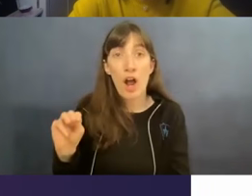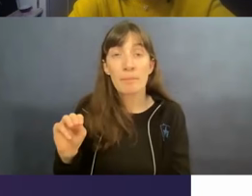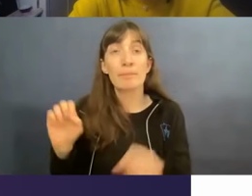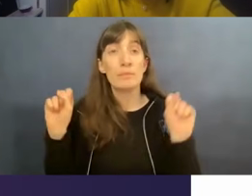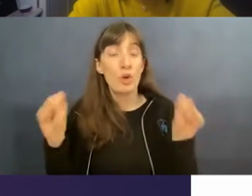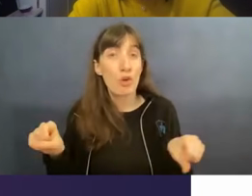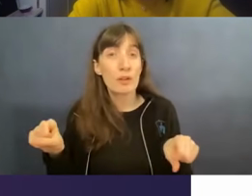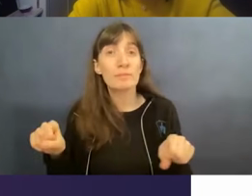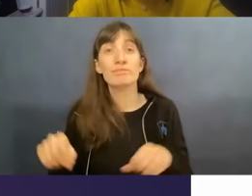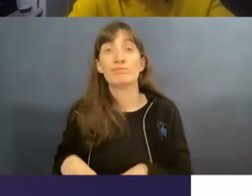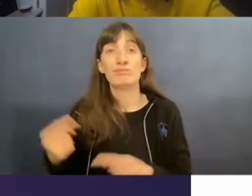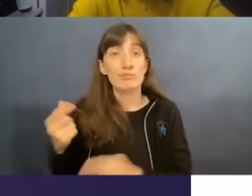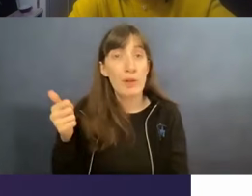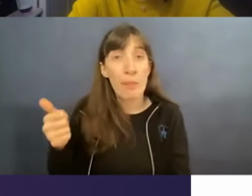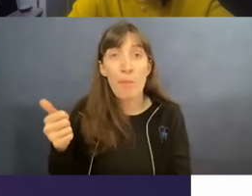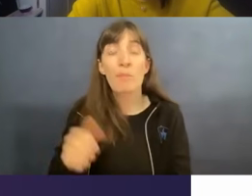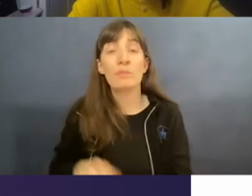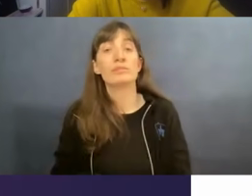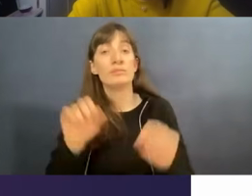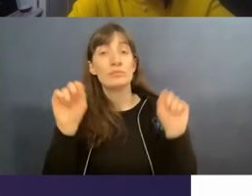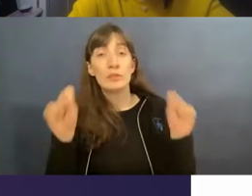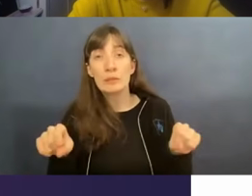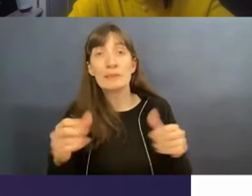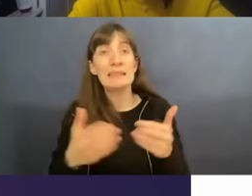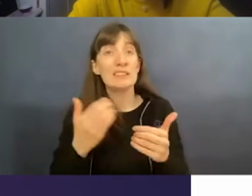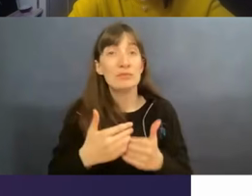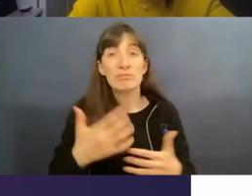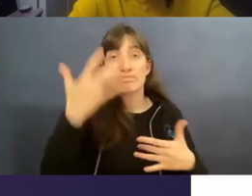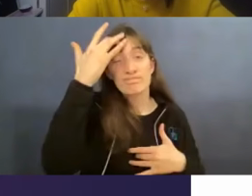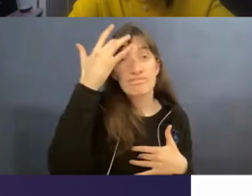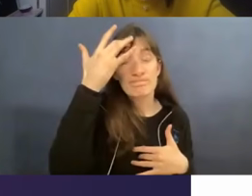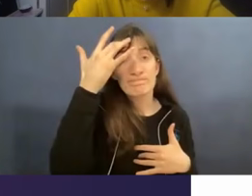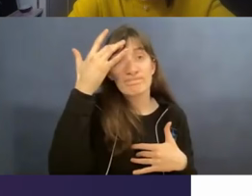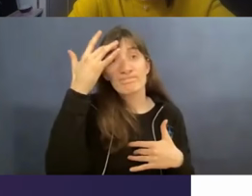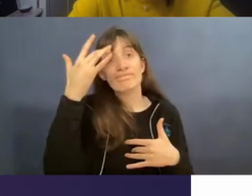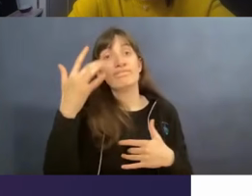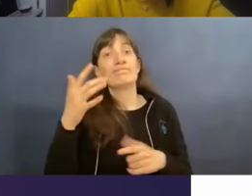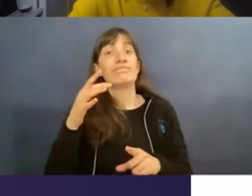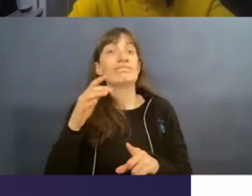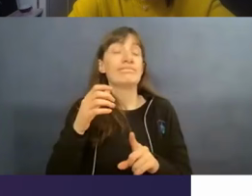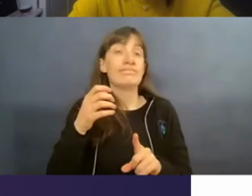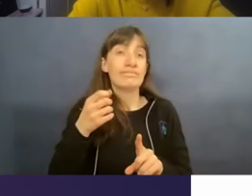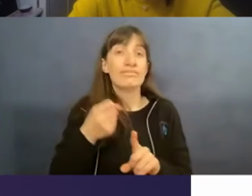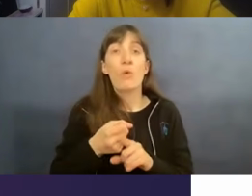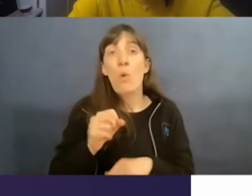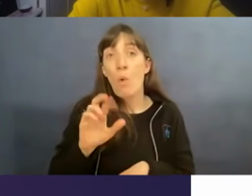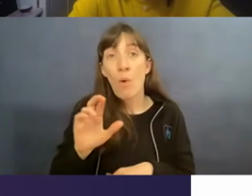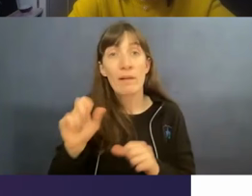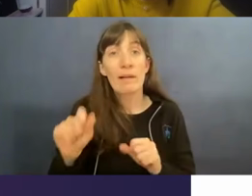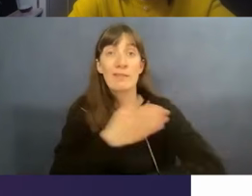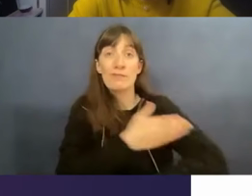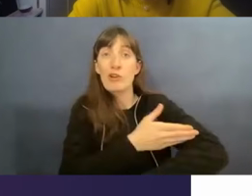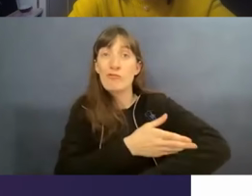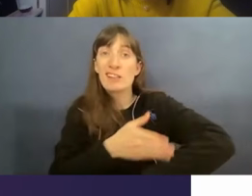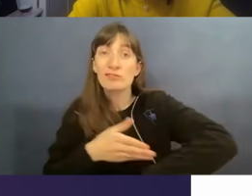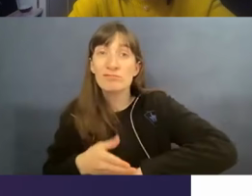have be susceptible to certain diseases or behavioral issues or have that regression. They might not